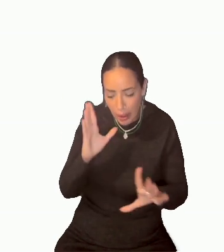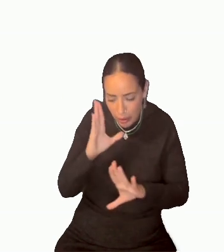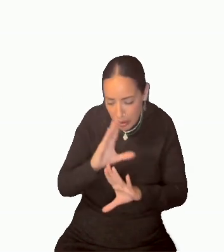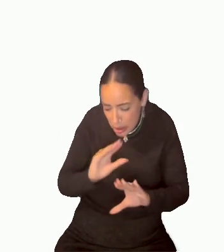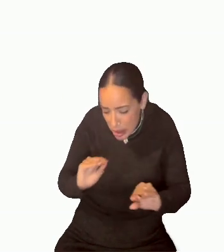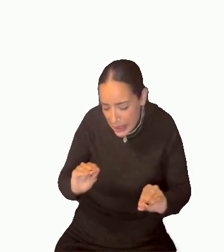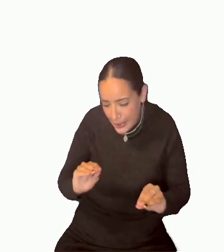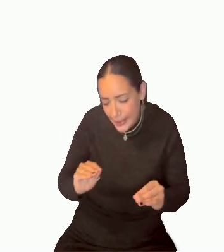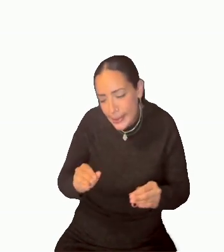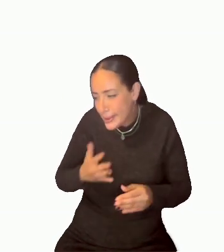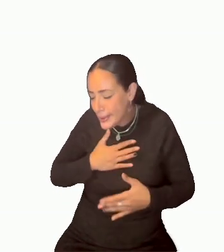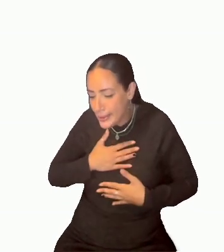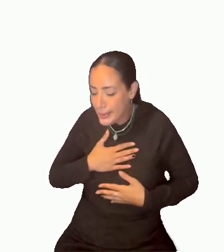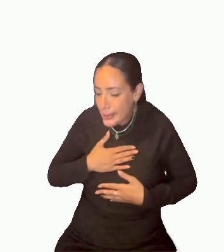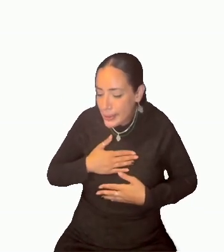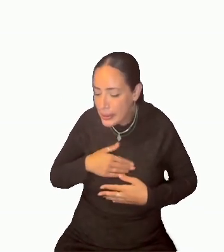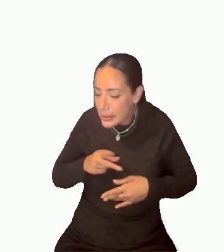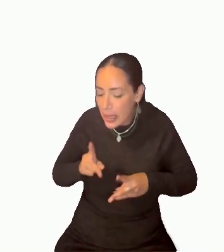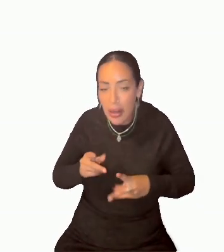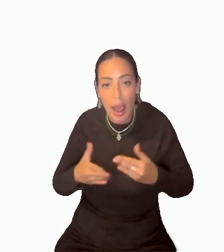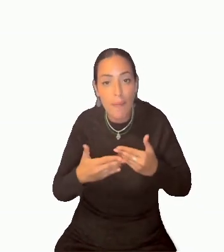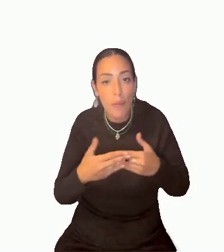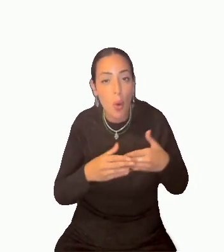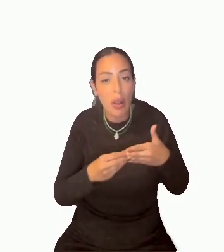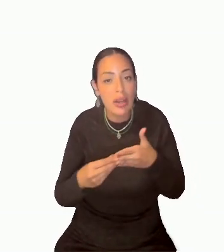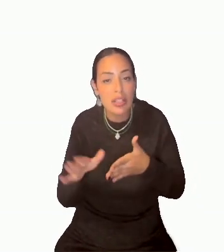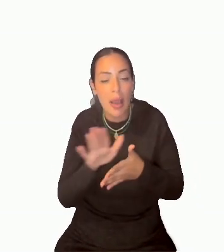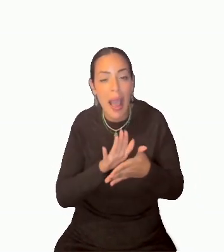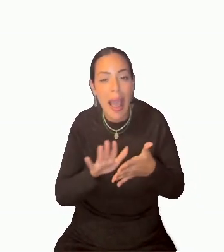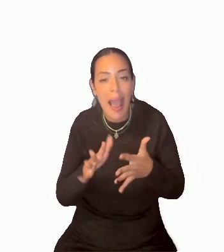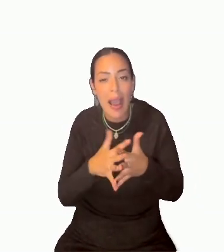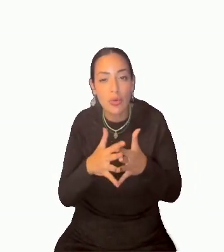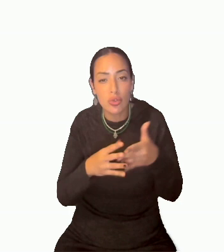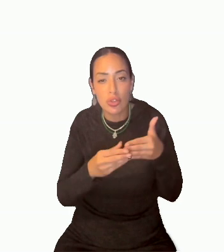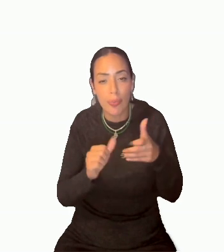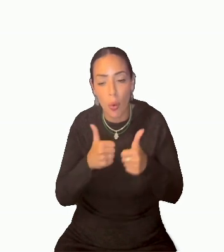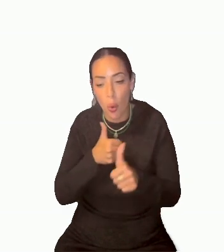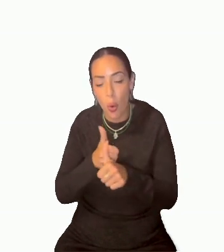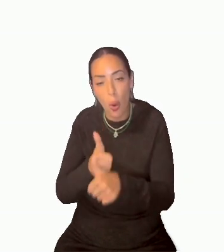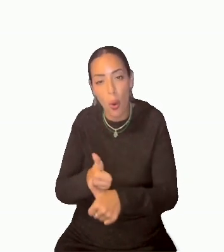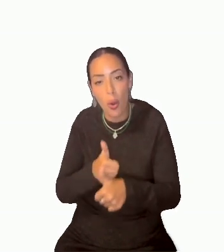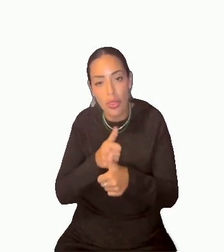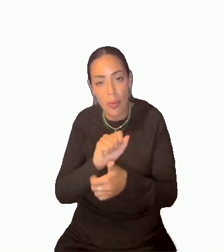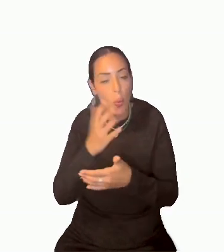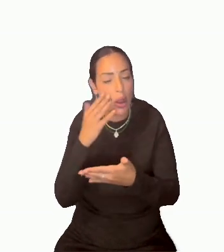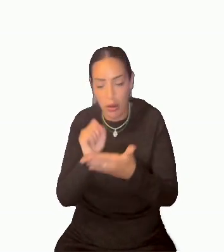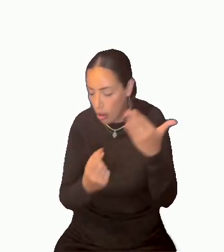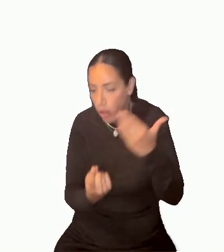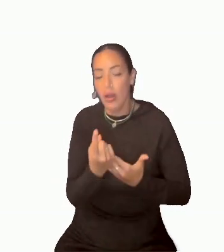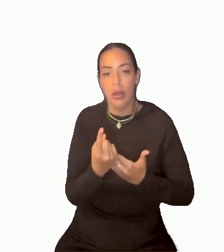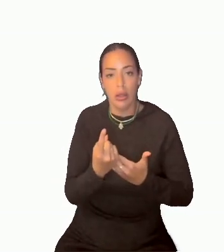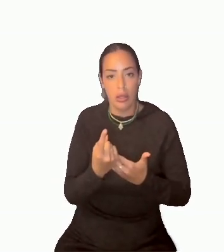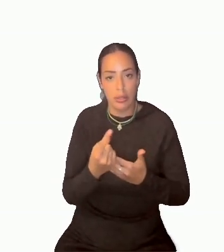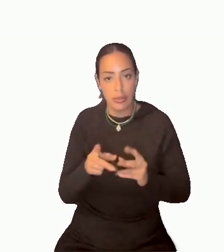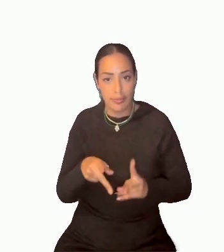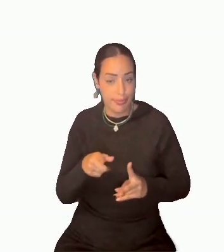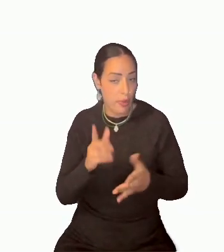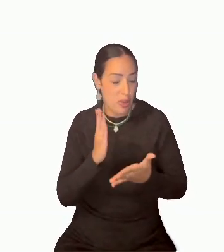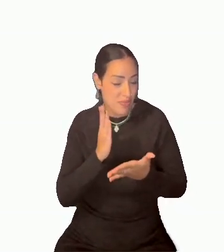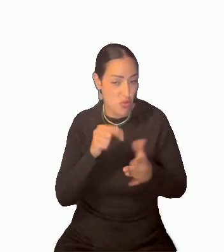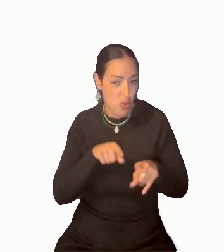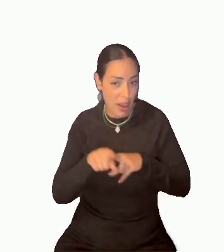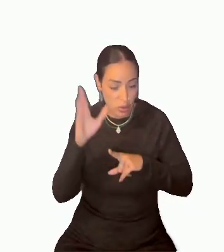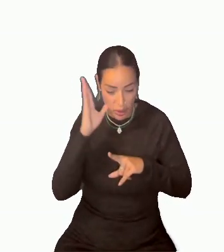more general guidance to support them in the immediate aftermath. This includes trying to notify the child or young person as soon as